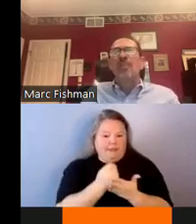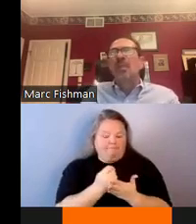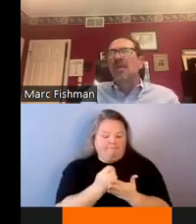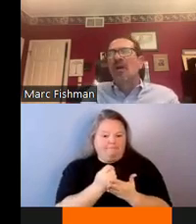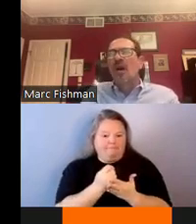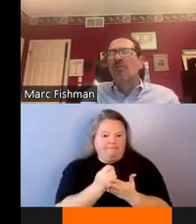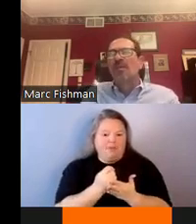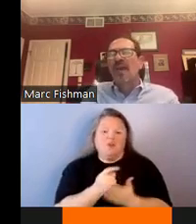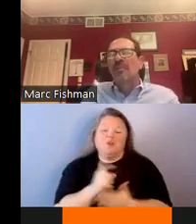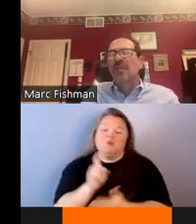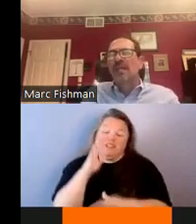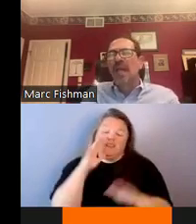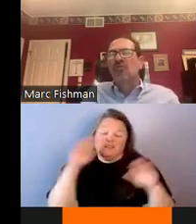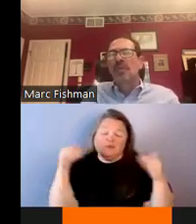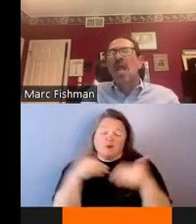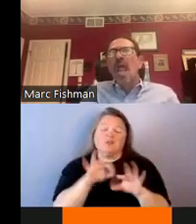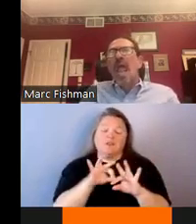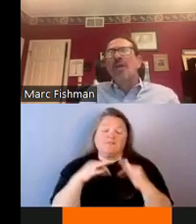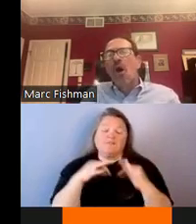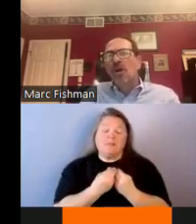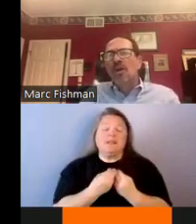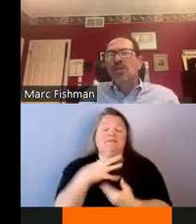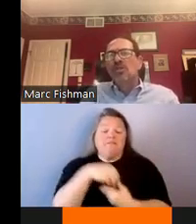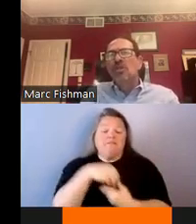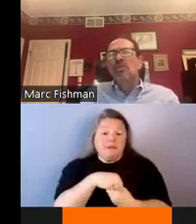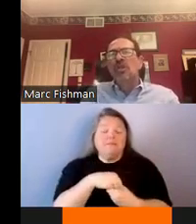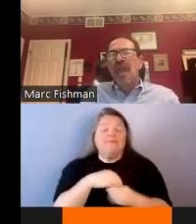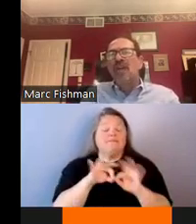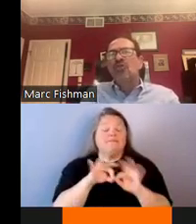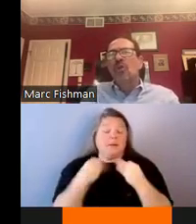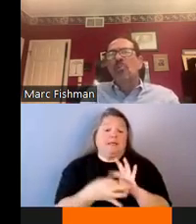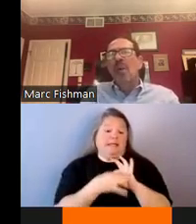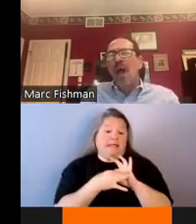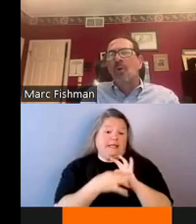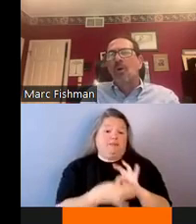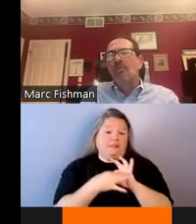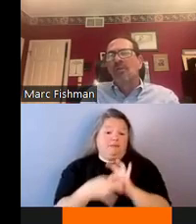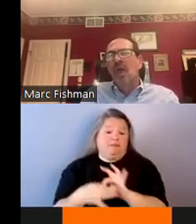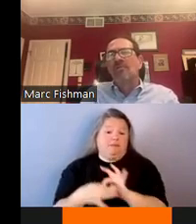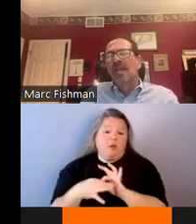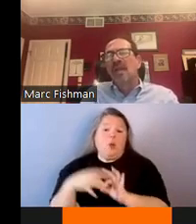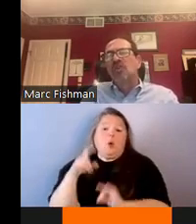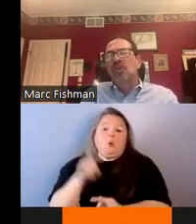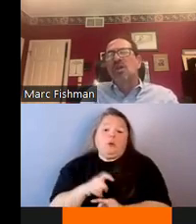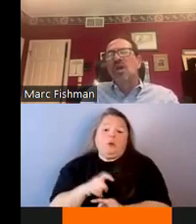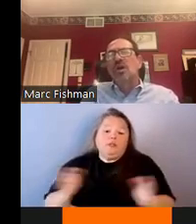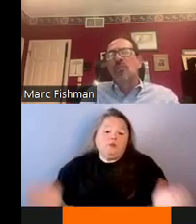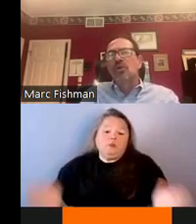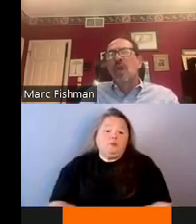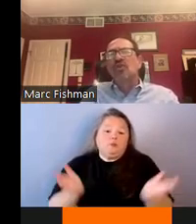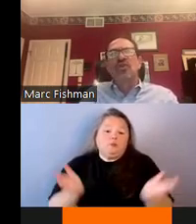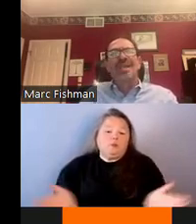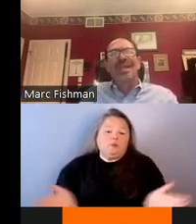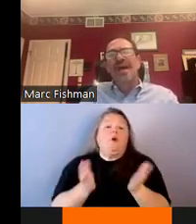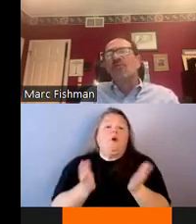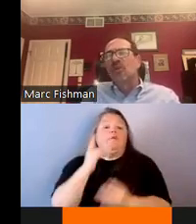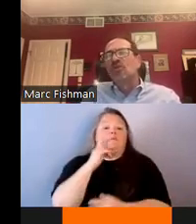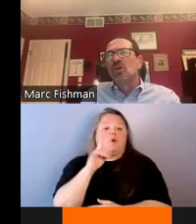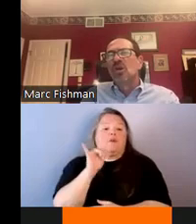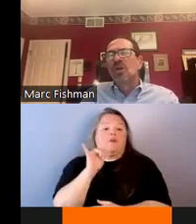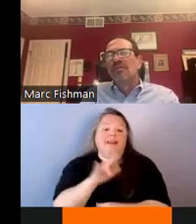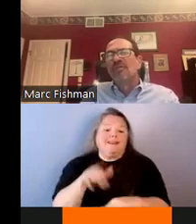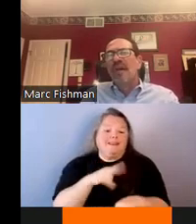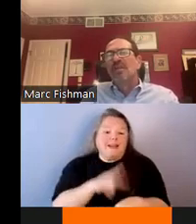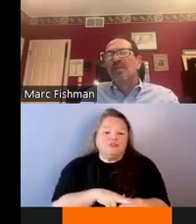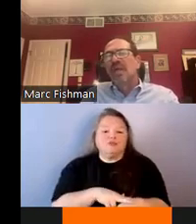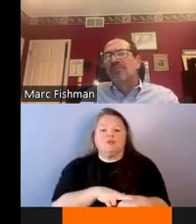focus on family involvement, family engagement, and harness the natural power of love, connection, persuasion, and